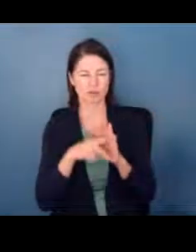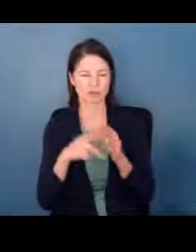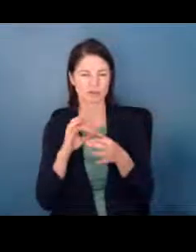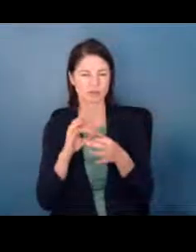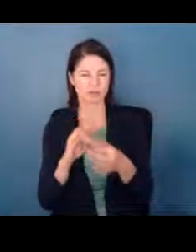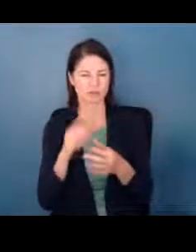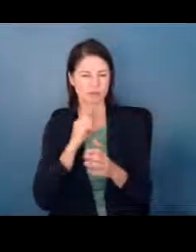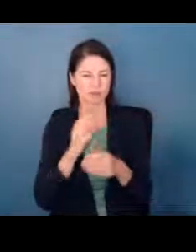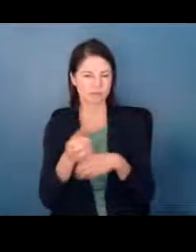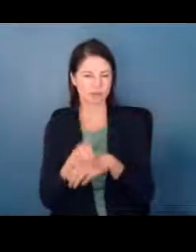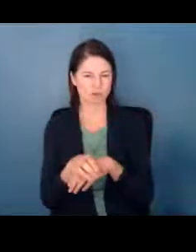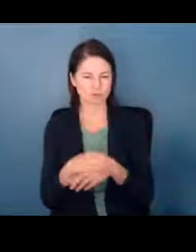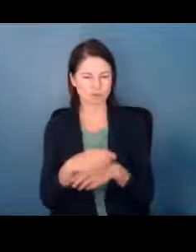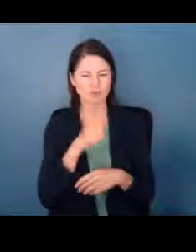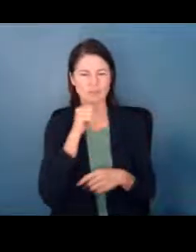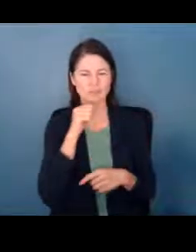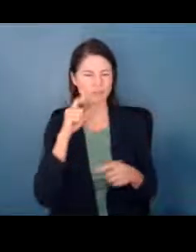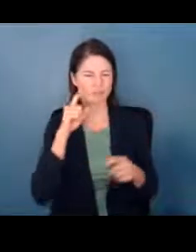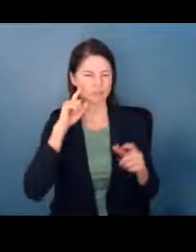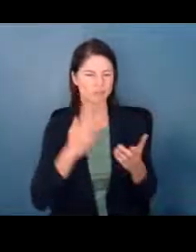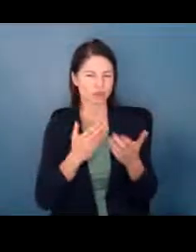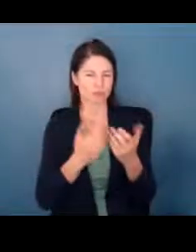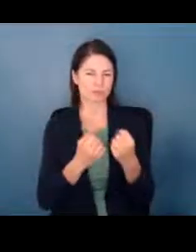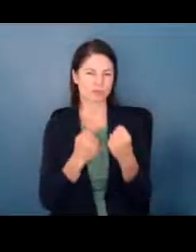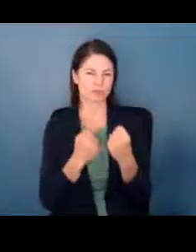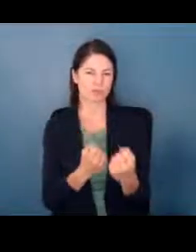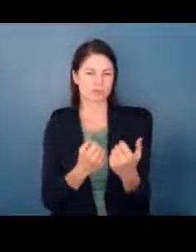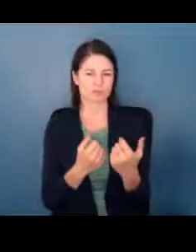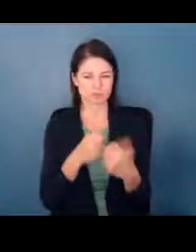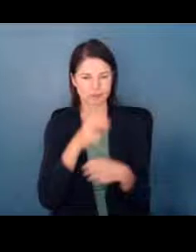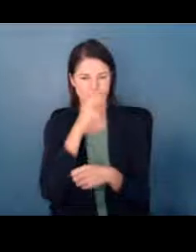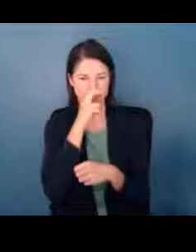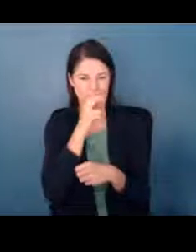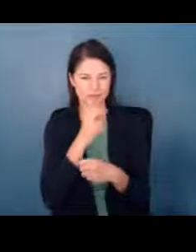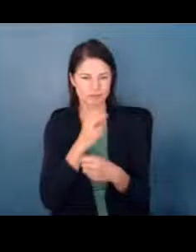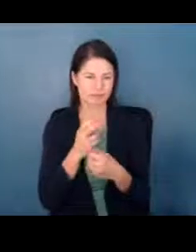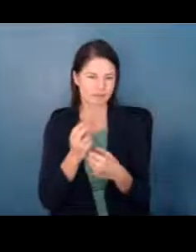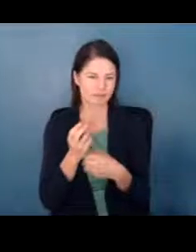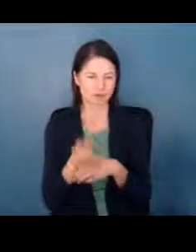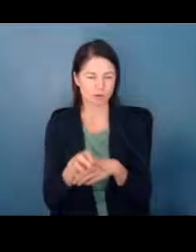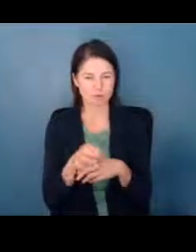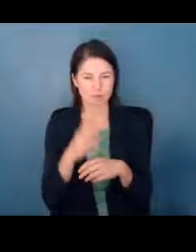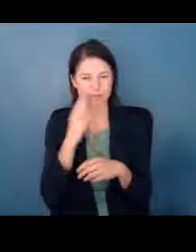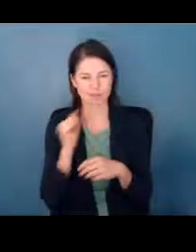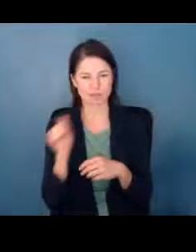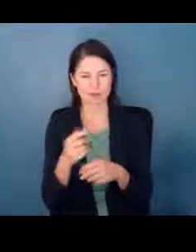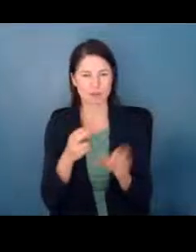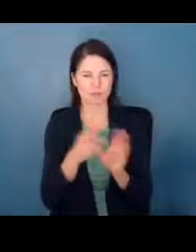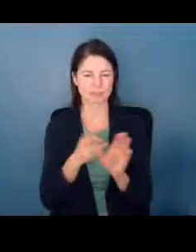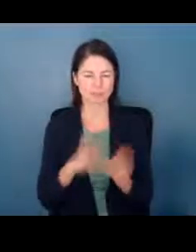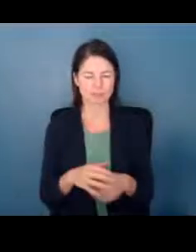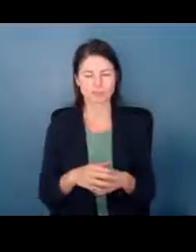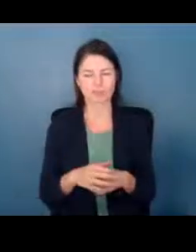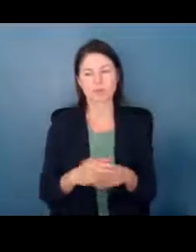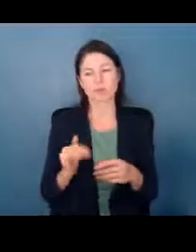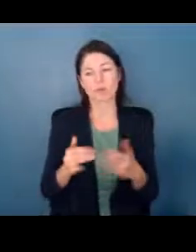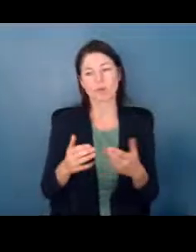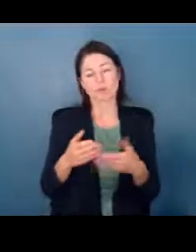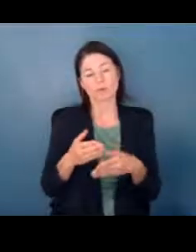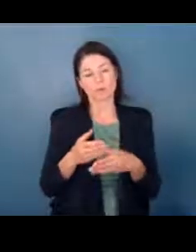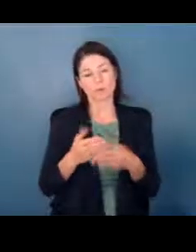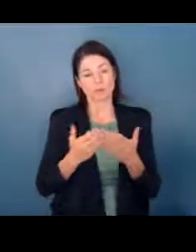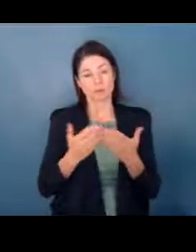recommend a lot of strict enforcement measures in the pilot since they're all participants. So that concludes our recommendations, and I'm happy to